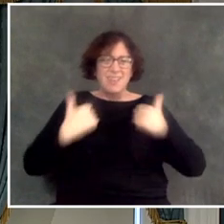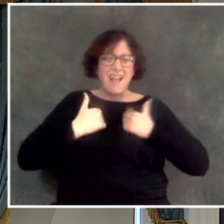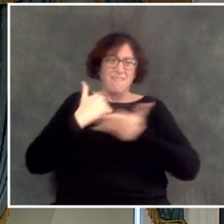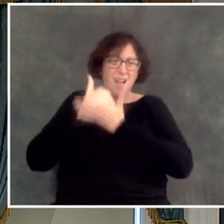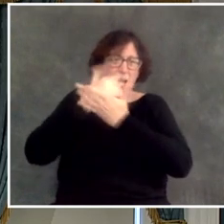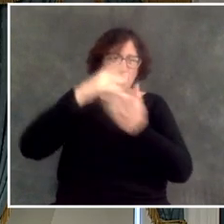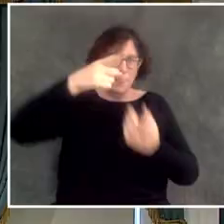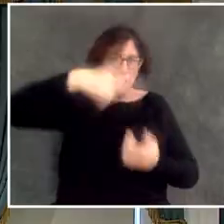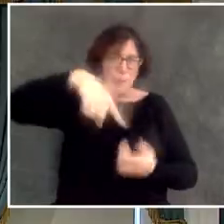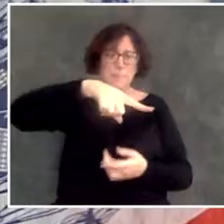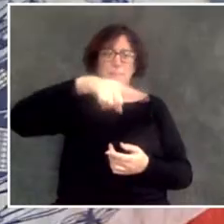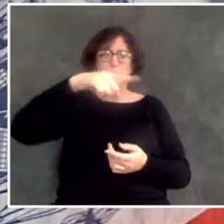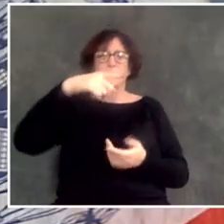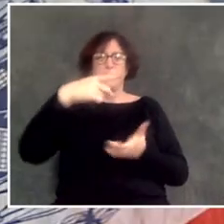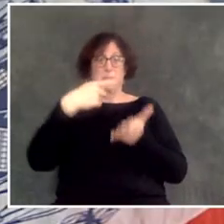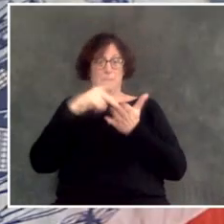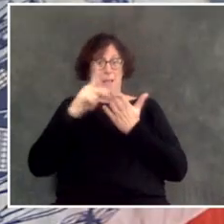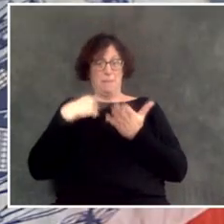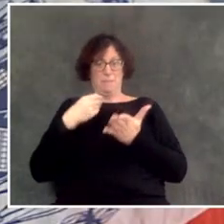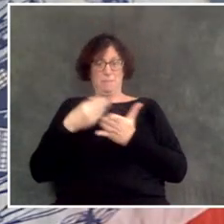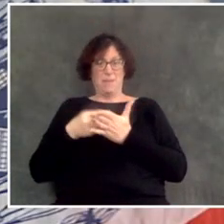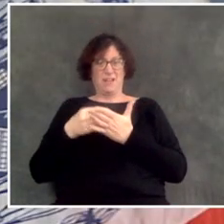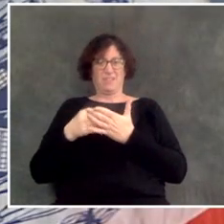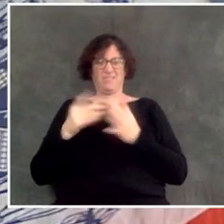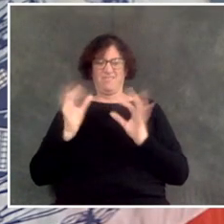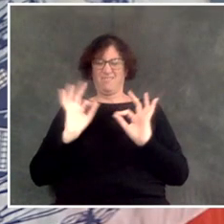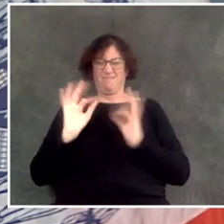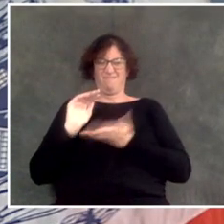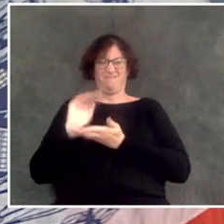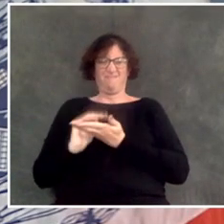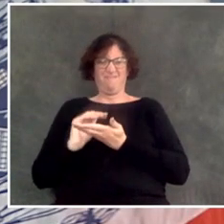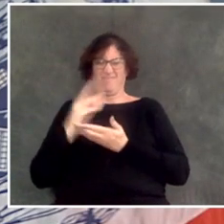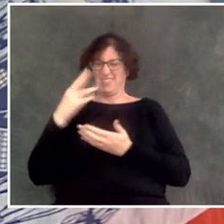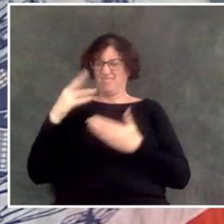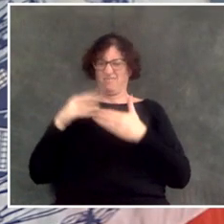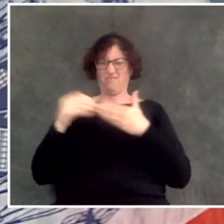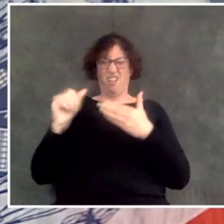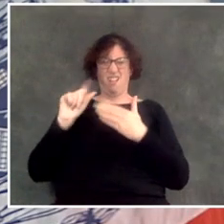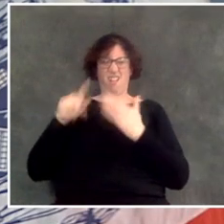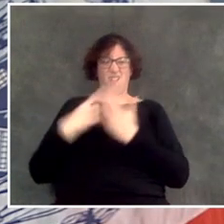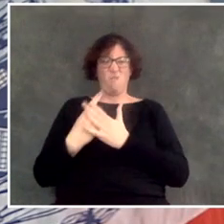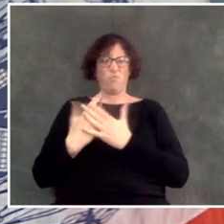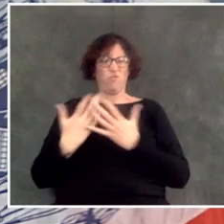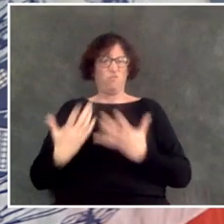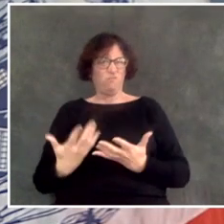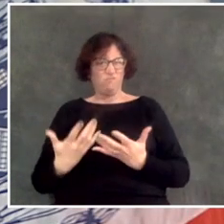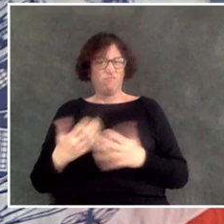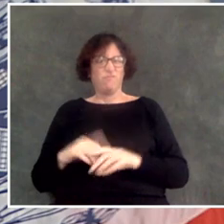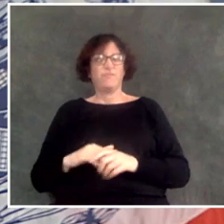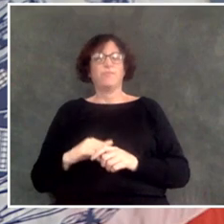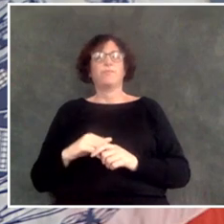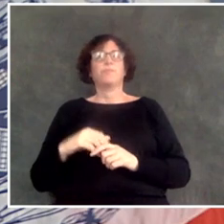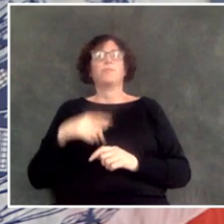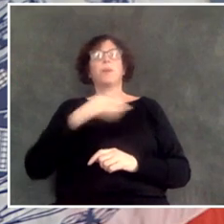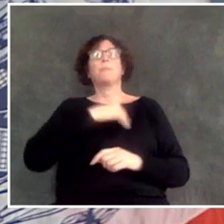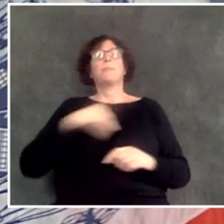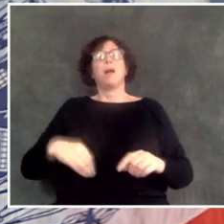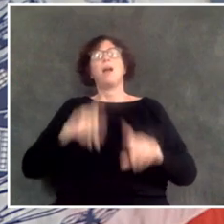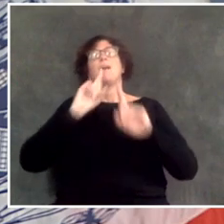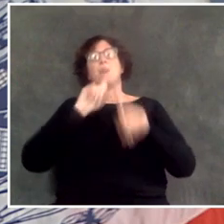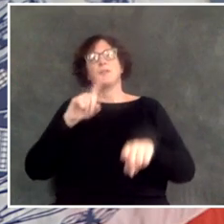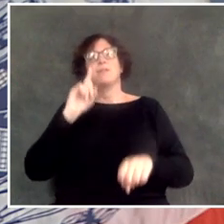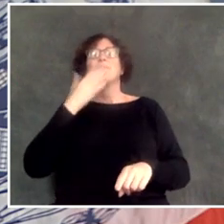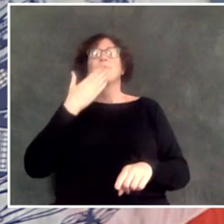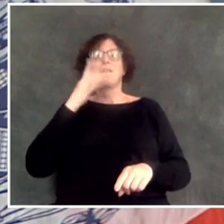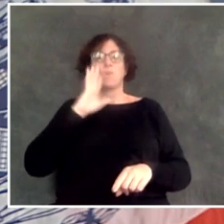I appreciate the question, and we will get you offline all the facts about how